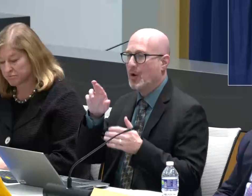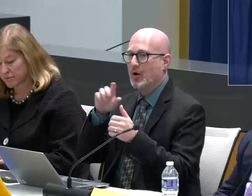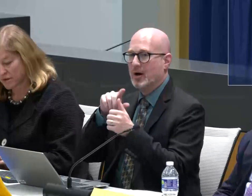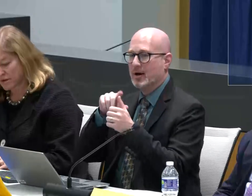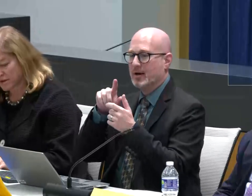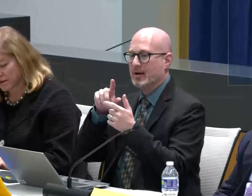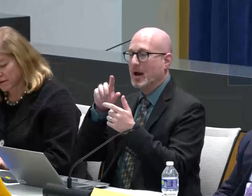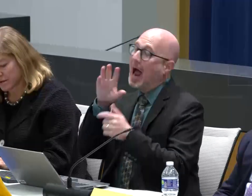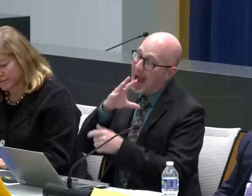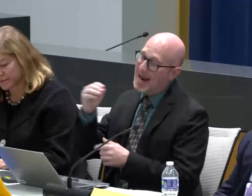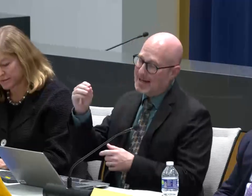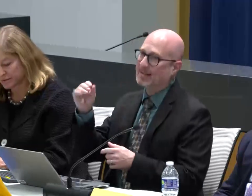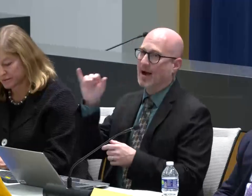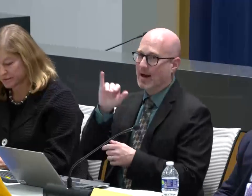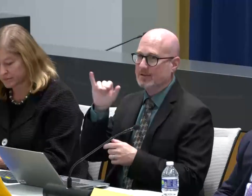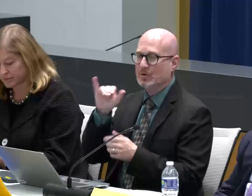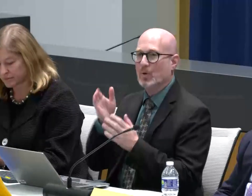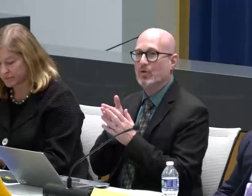person,